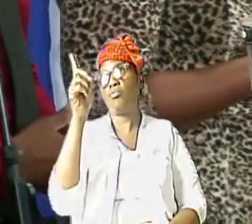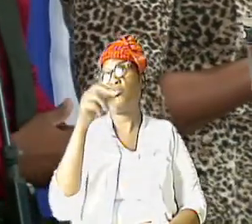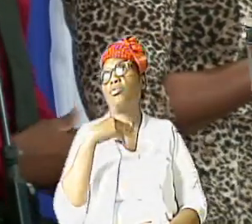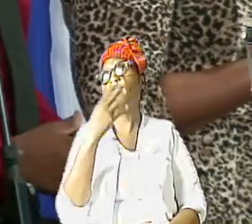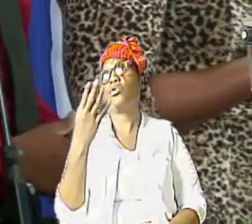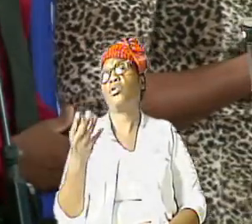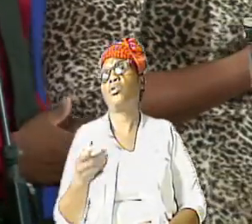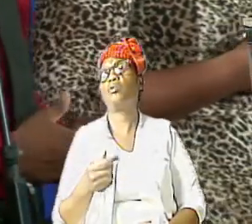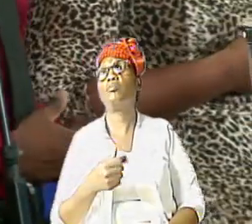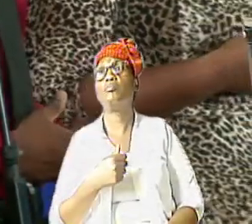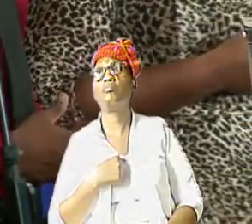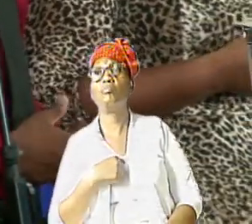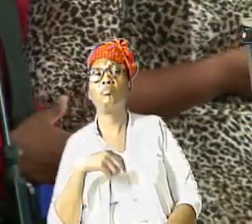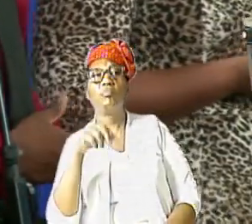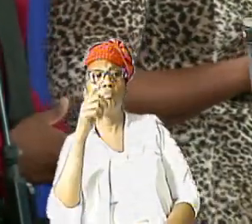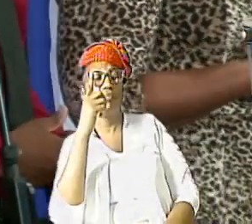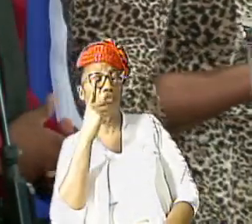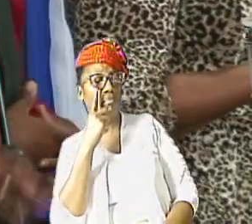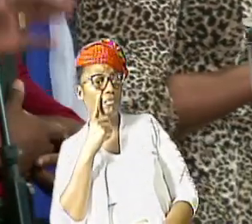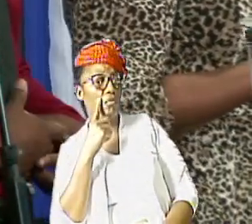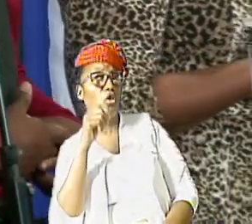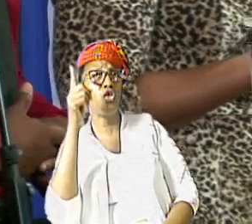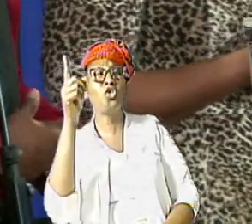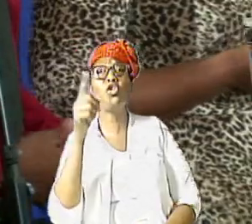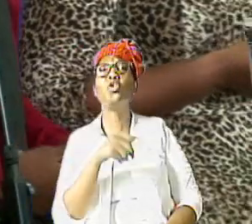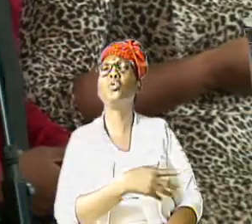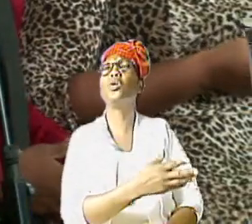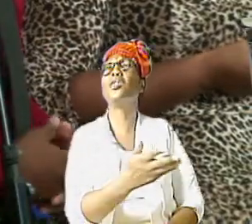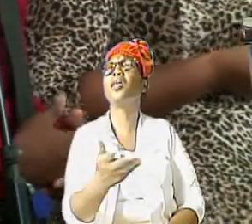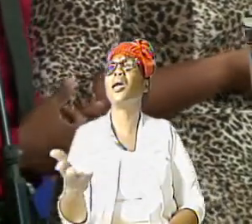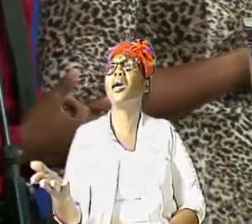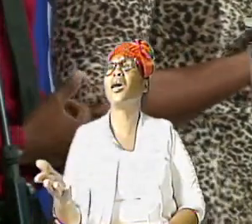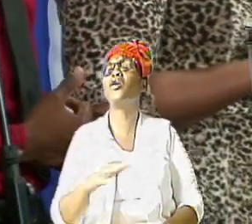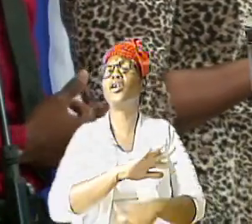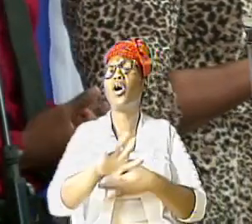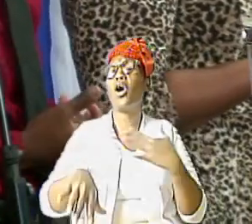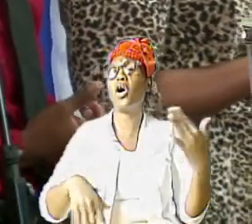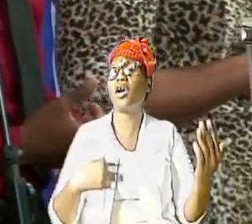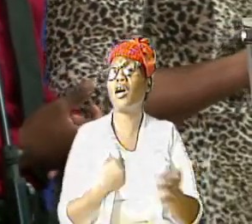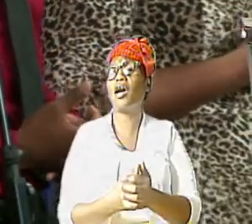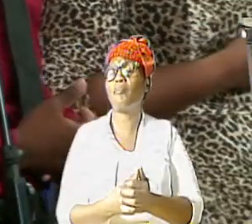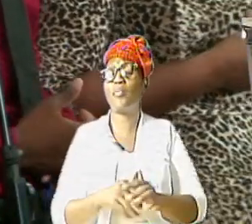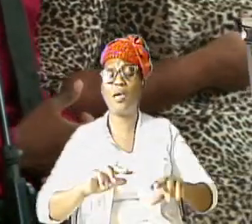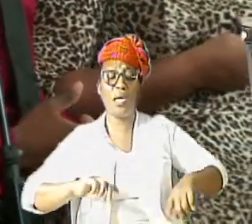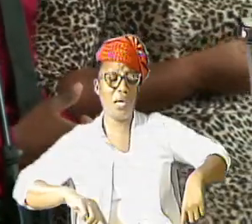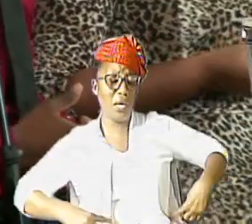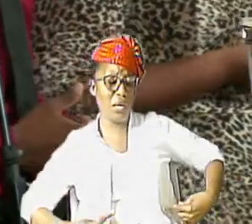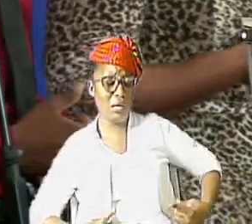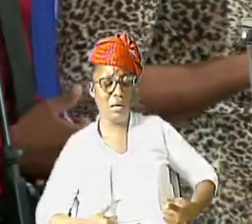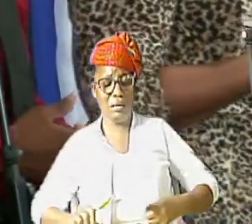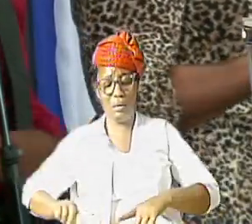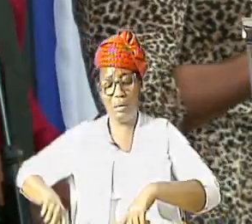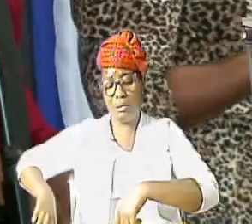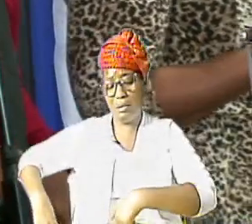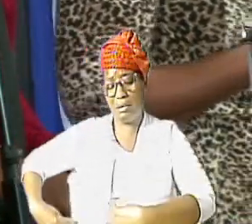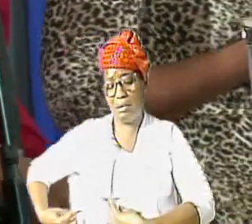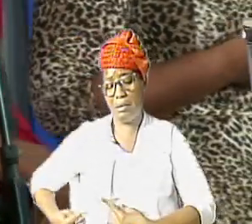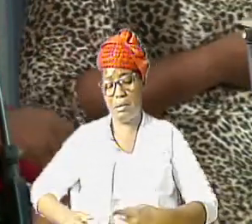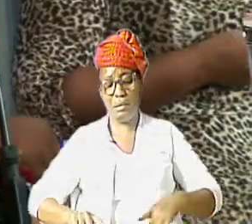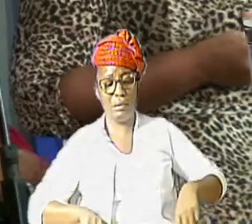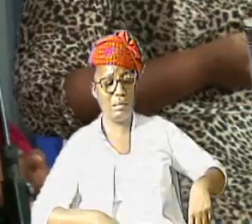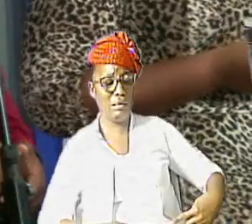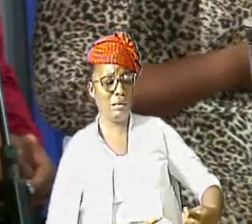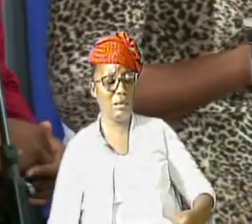there when I was lonely, you were there in all my pain,